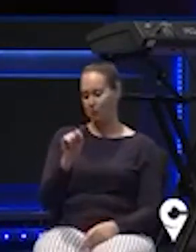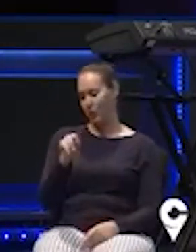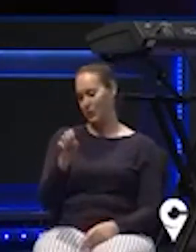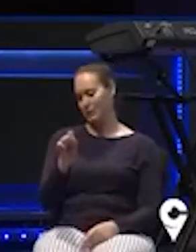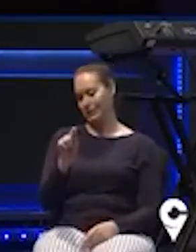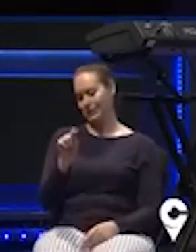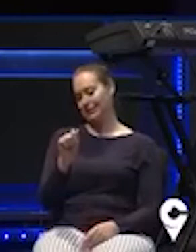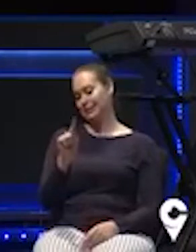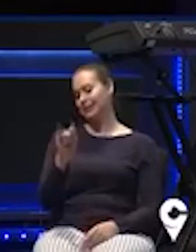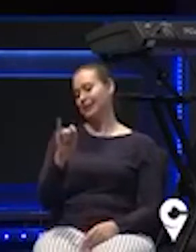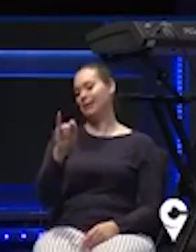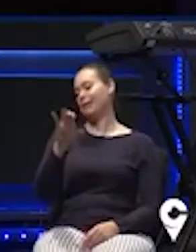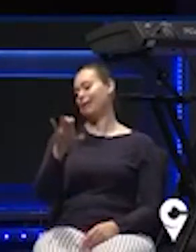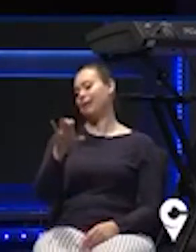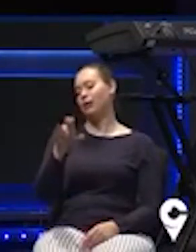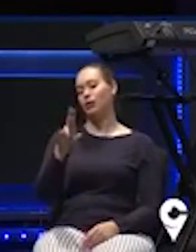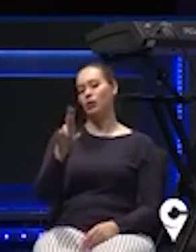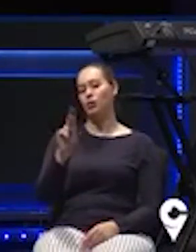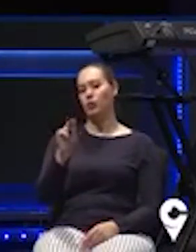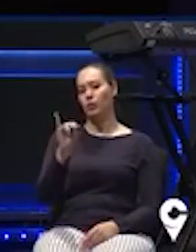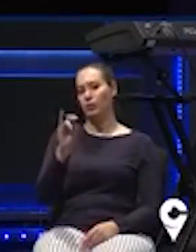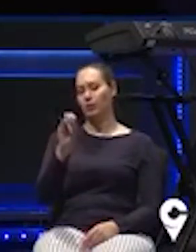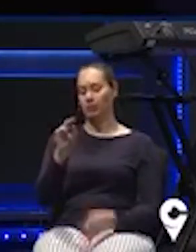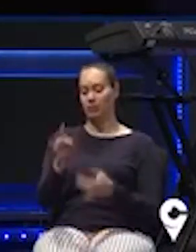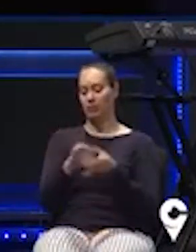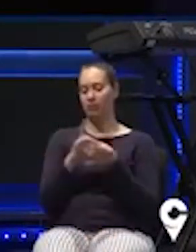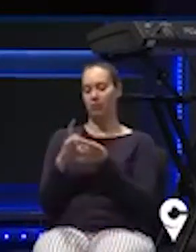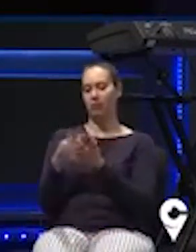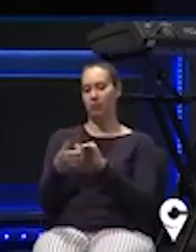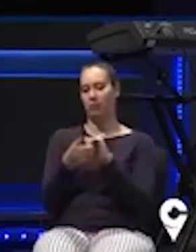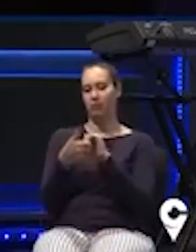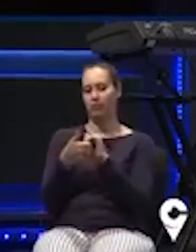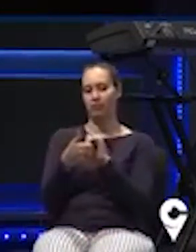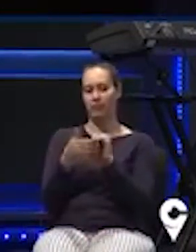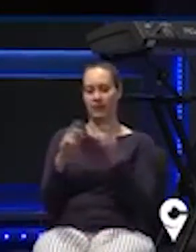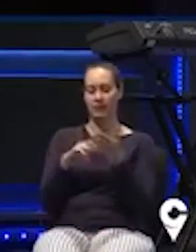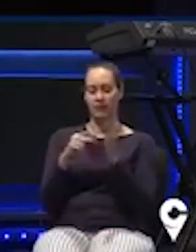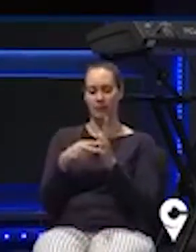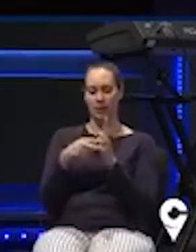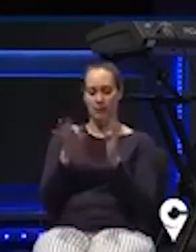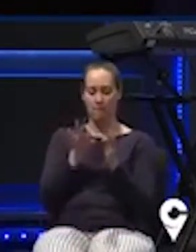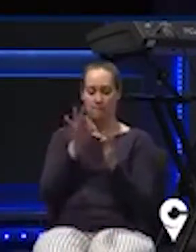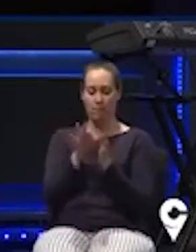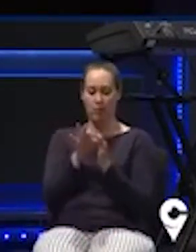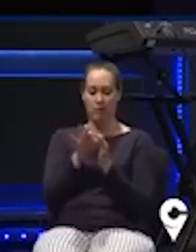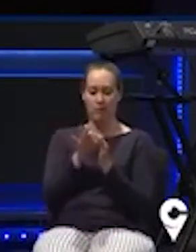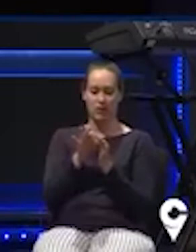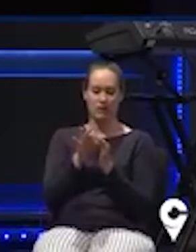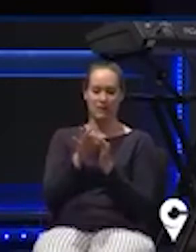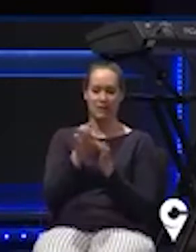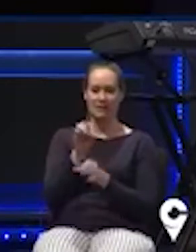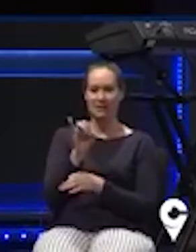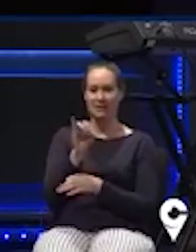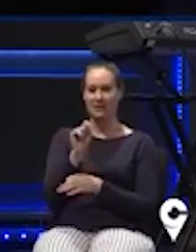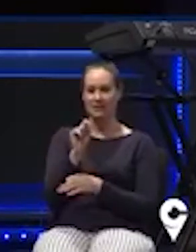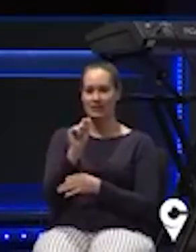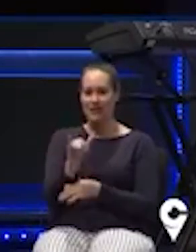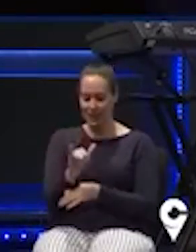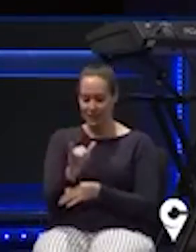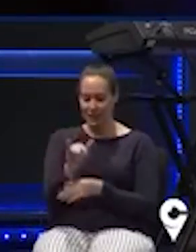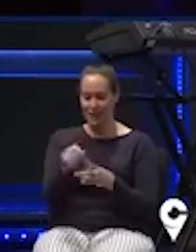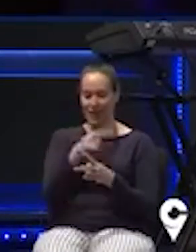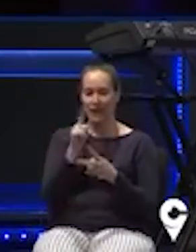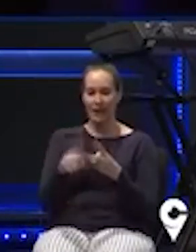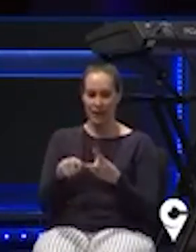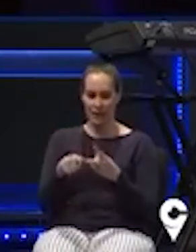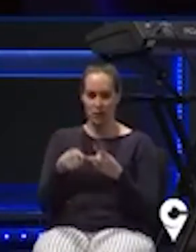that means undiminished deity and perfect humanity united forever in one. Now, if that sounds a little bit confusing,